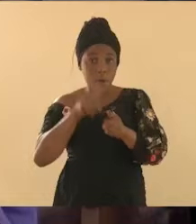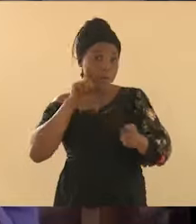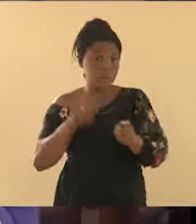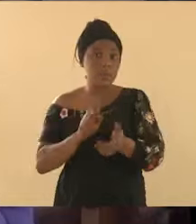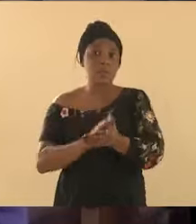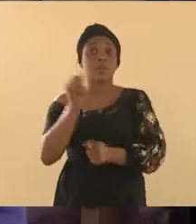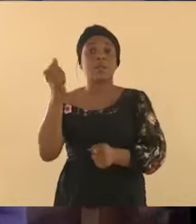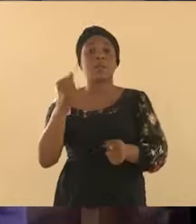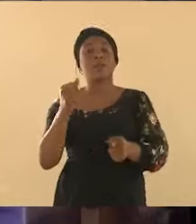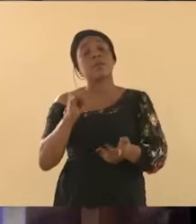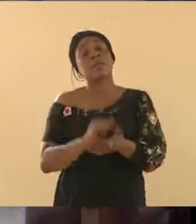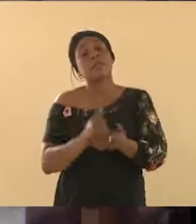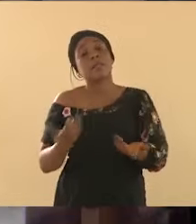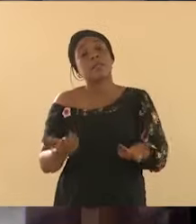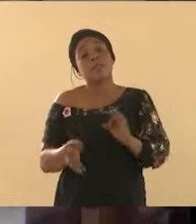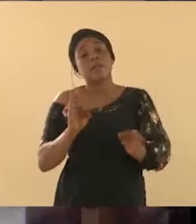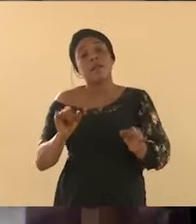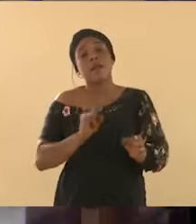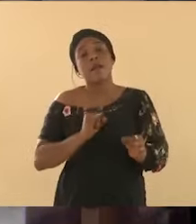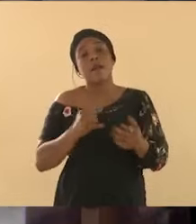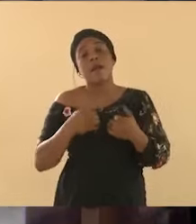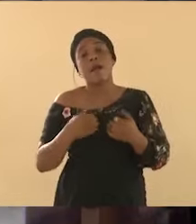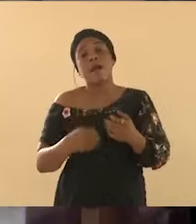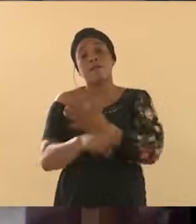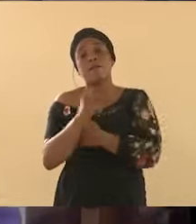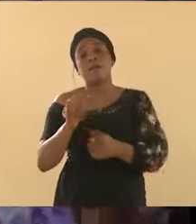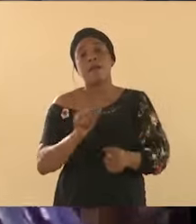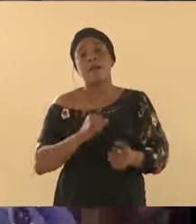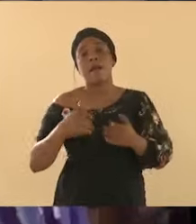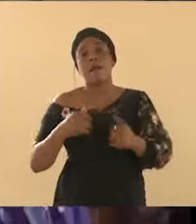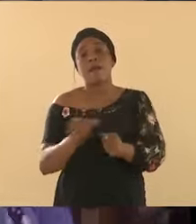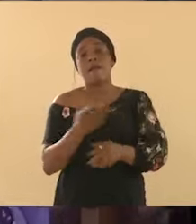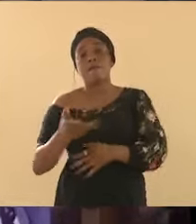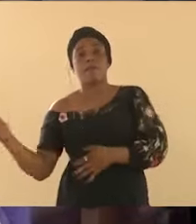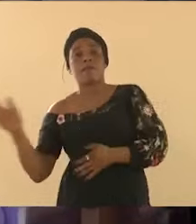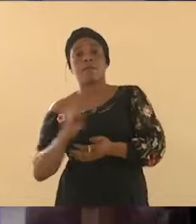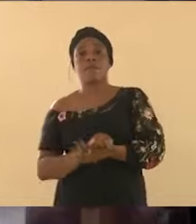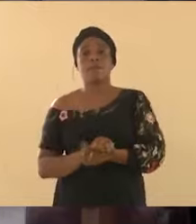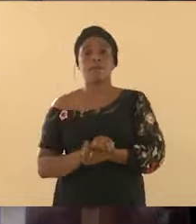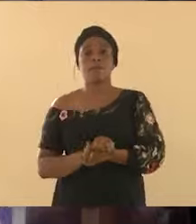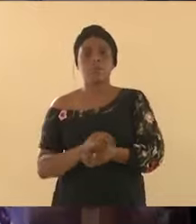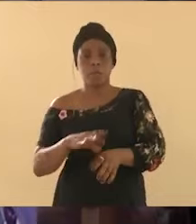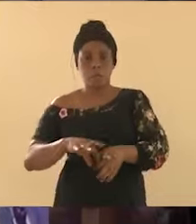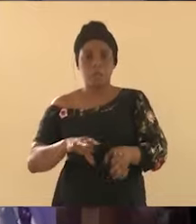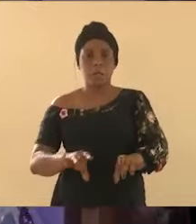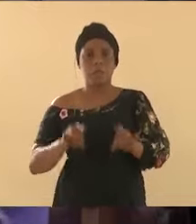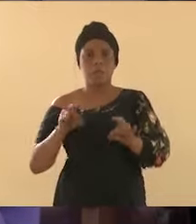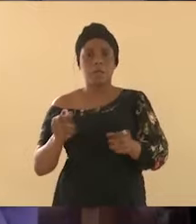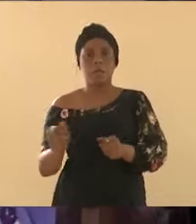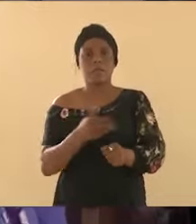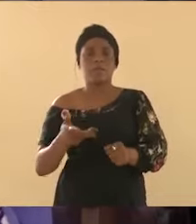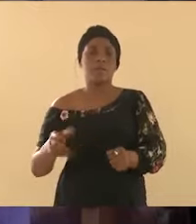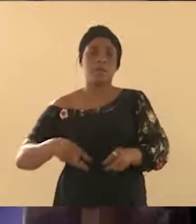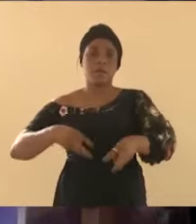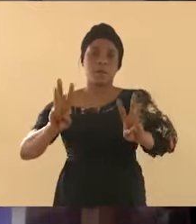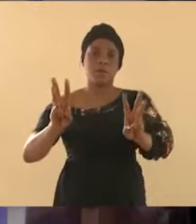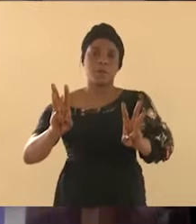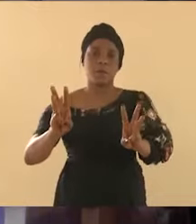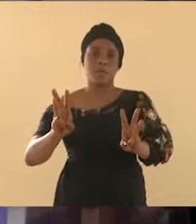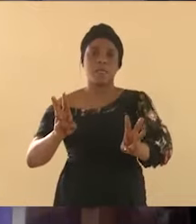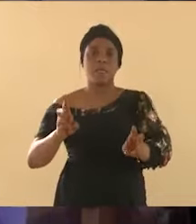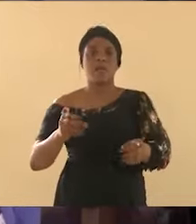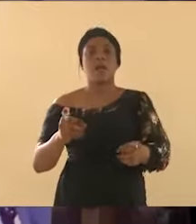Do my brothers and sisters believe that if I have God, I have everything? That you can take everything away? We have some choruses like that, right? You can take everything away as long